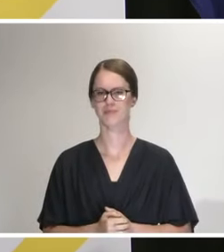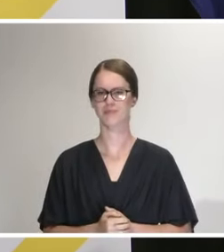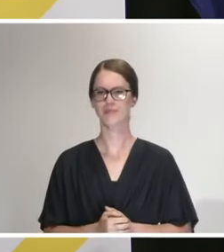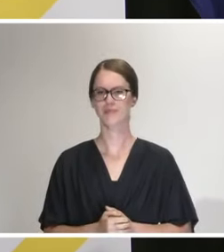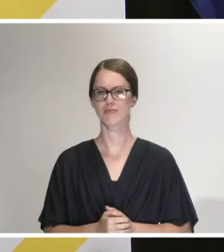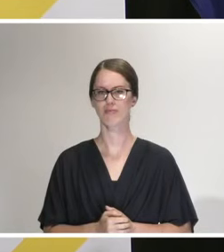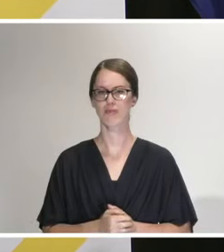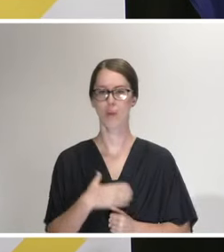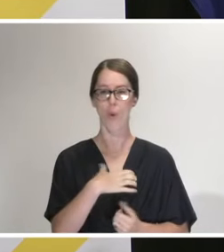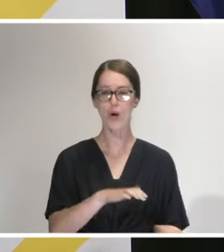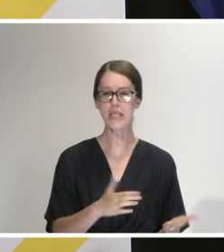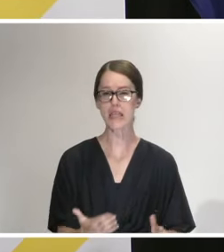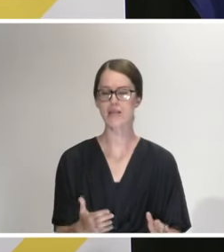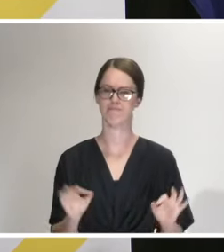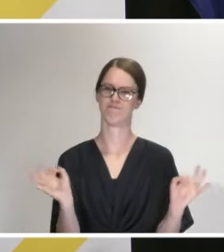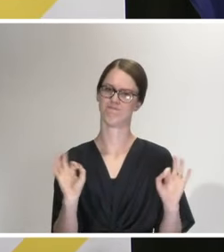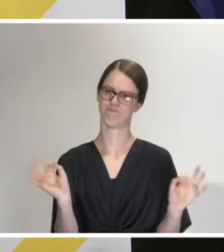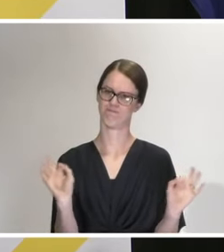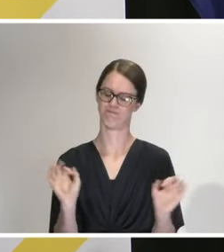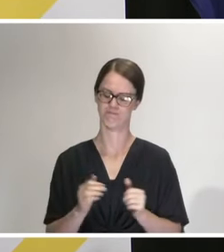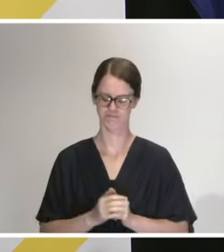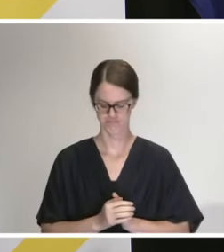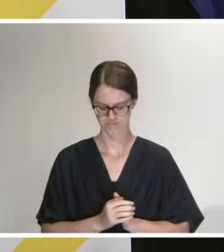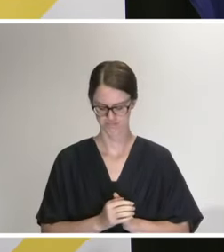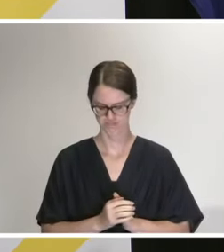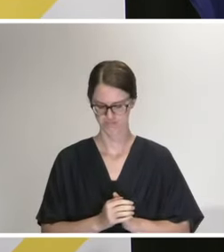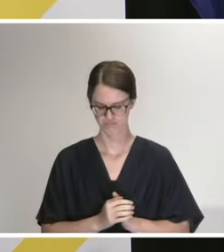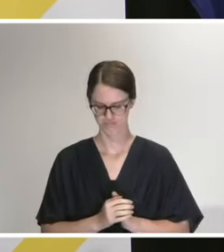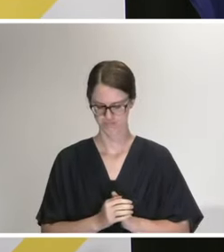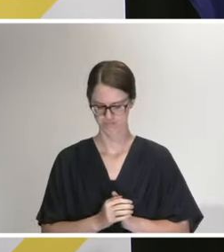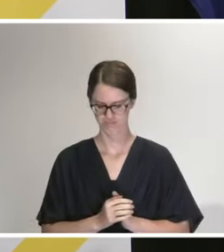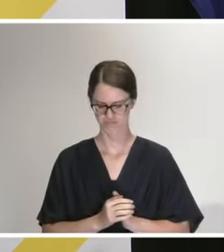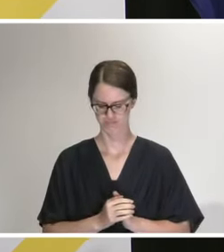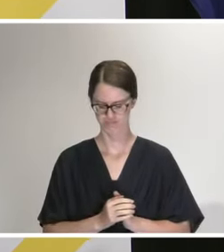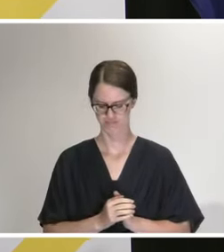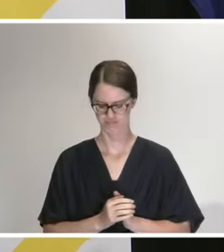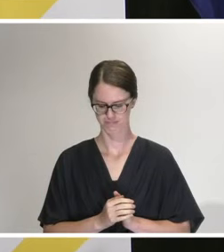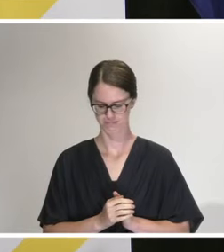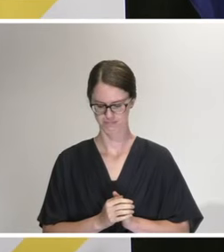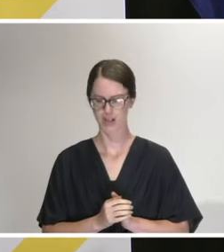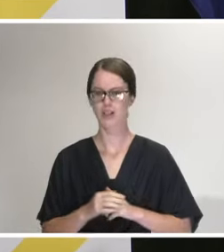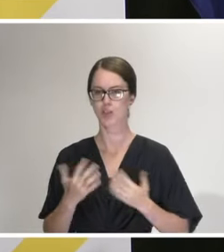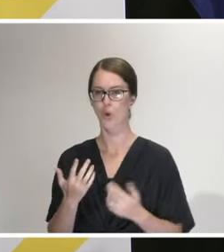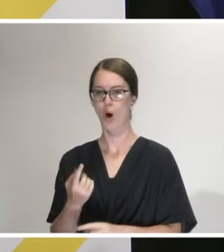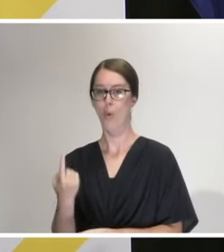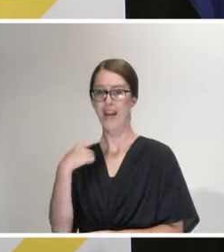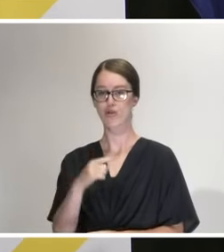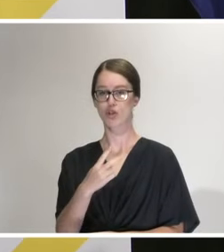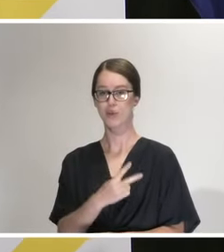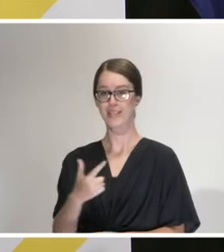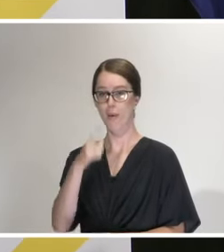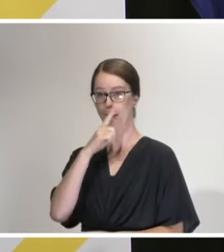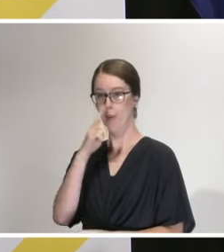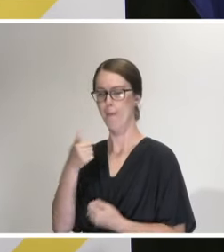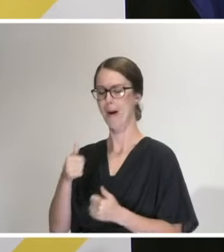no additional deaths to report, and we can now confirm that 127 reported cases have recovered